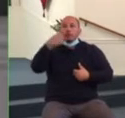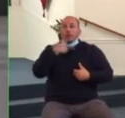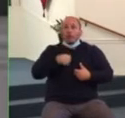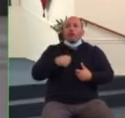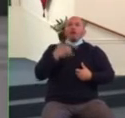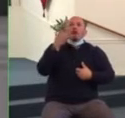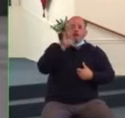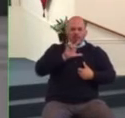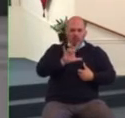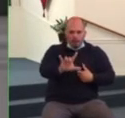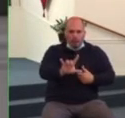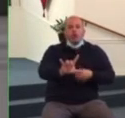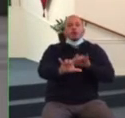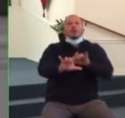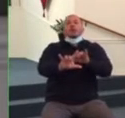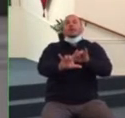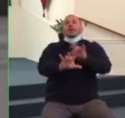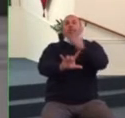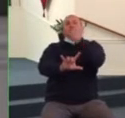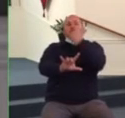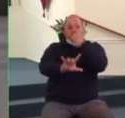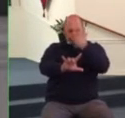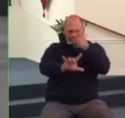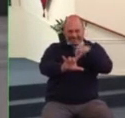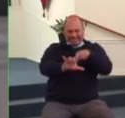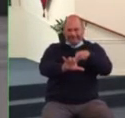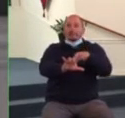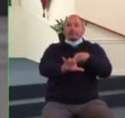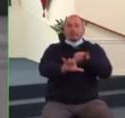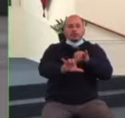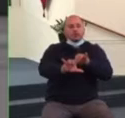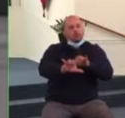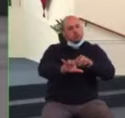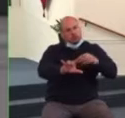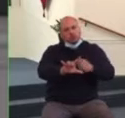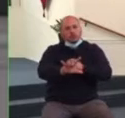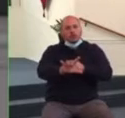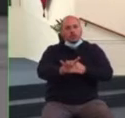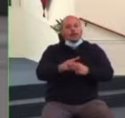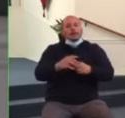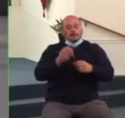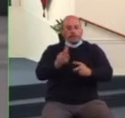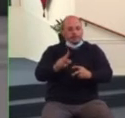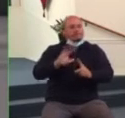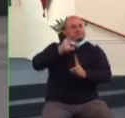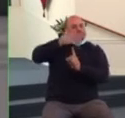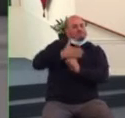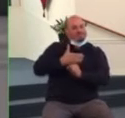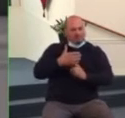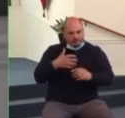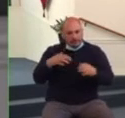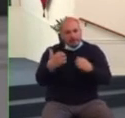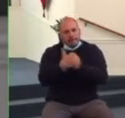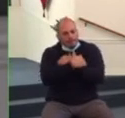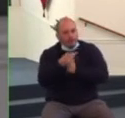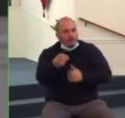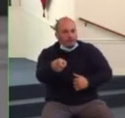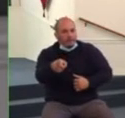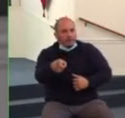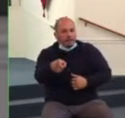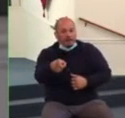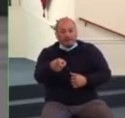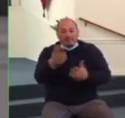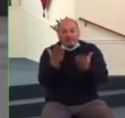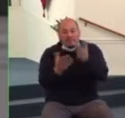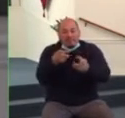mean loving this person even when it's hard to do so. It's a great burden to try to love someone who is unloving toward